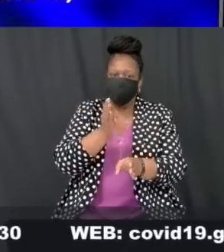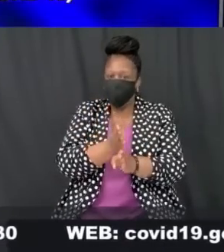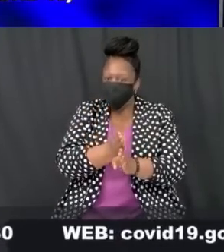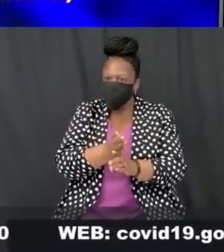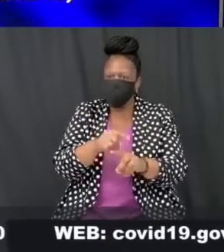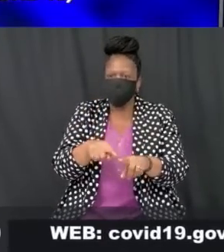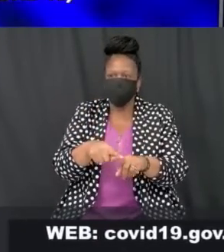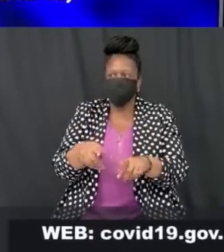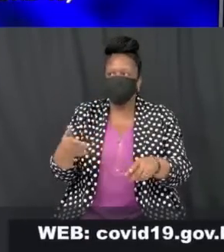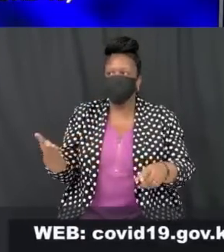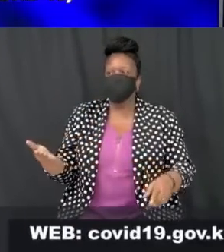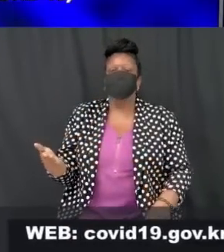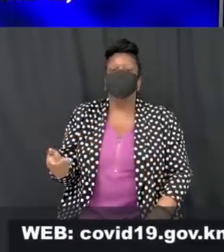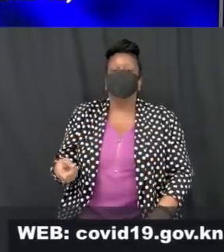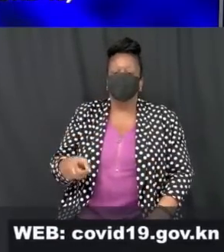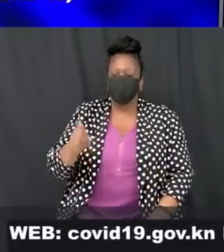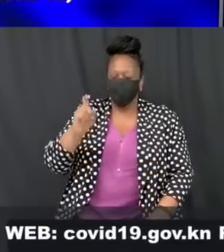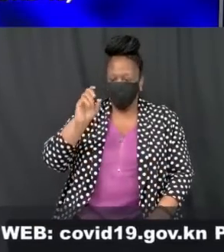persons who